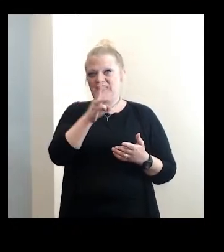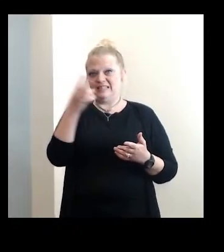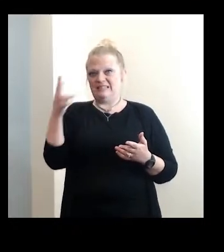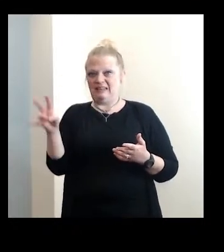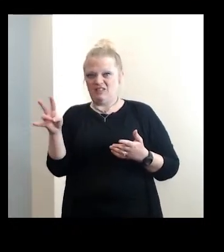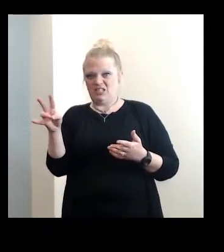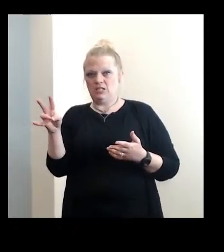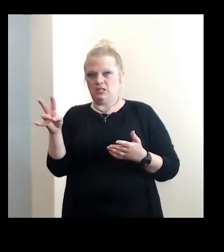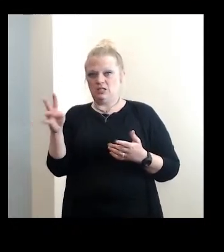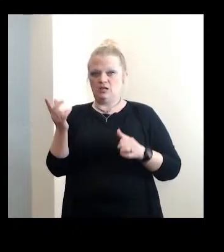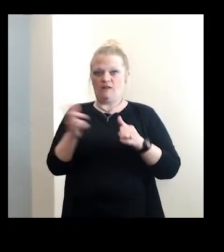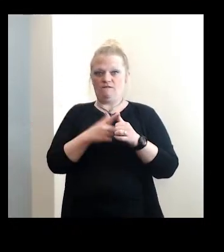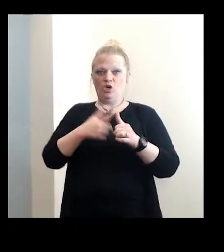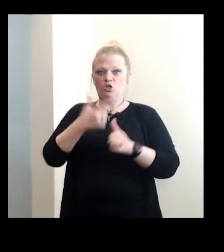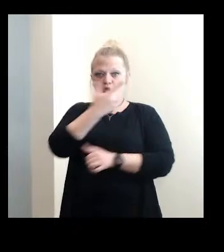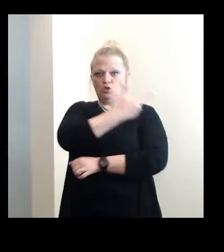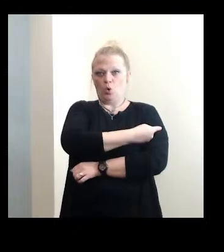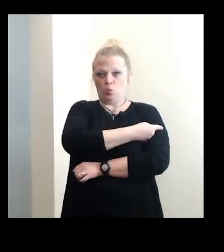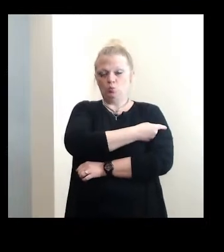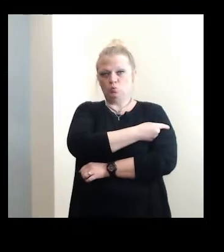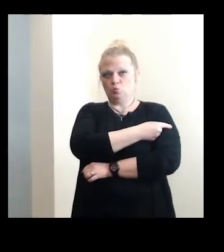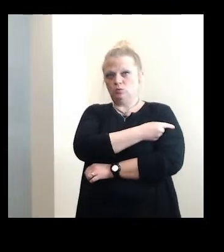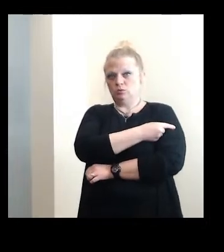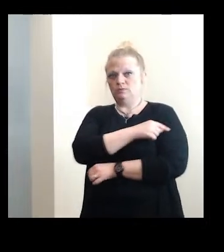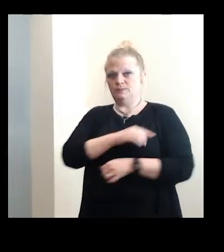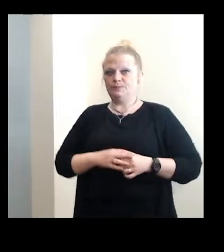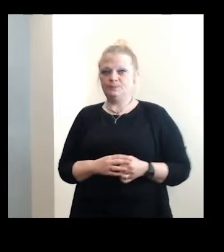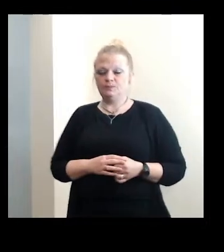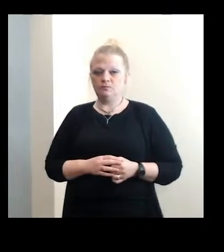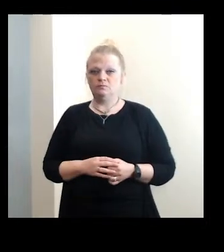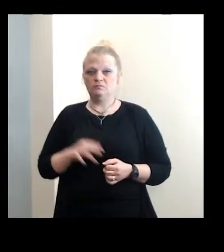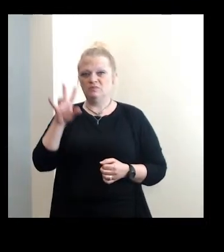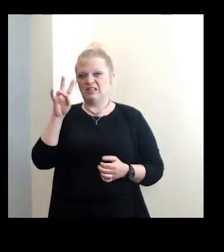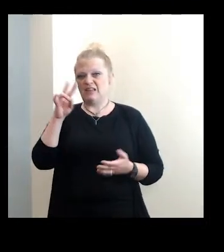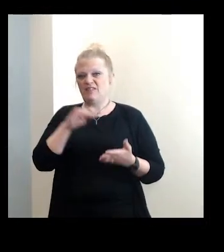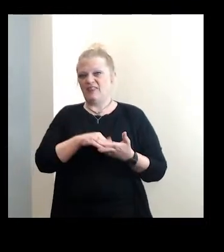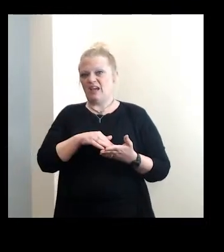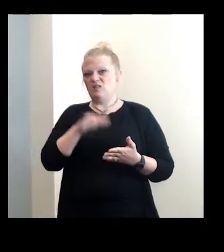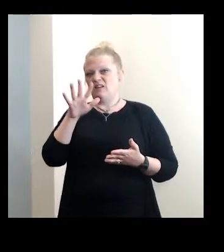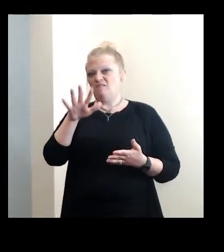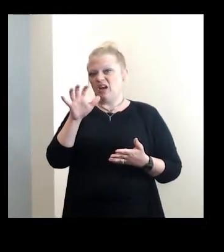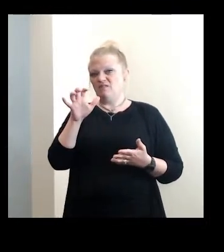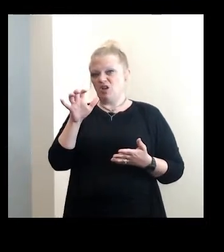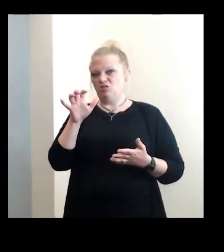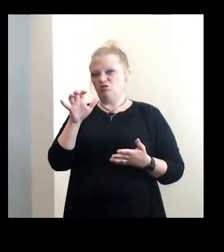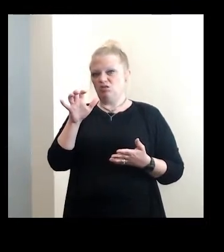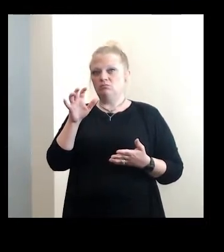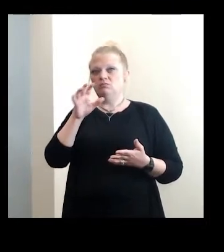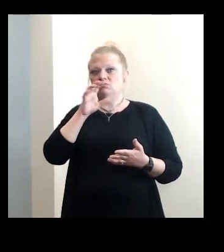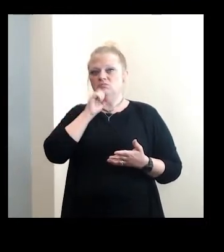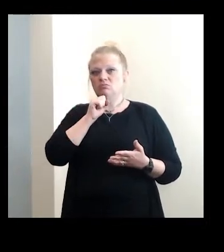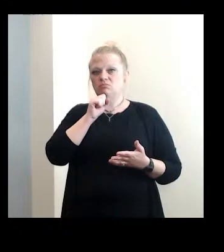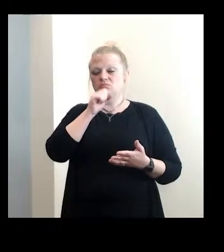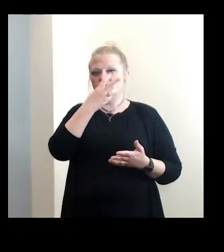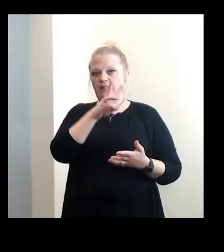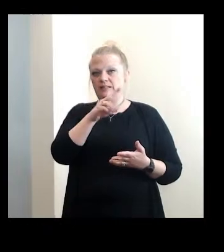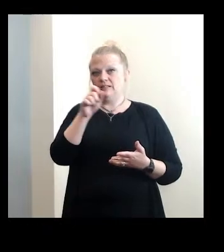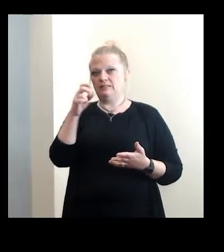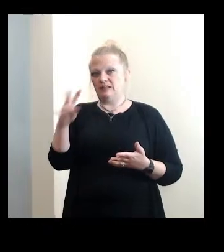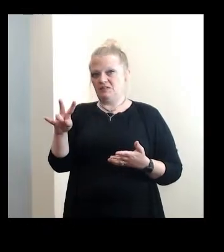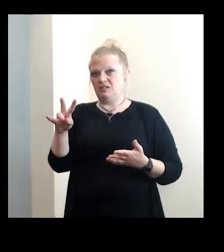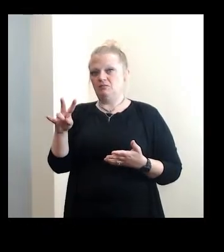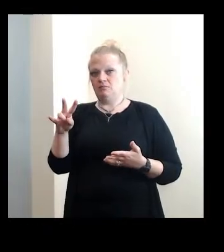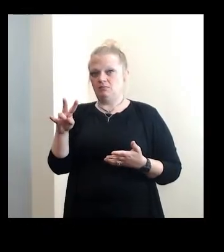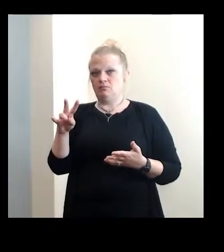have had their first dose of COVID-19 vaccine. So that's about 7,500 16 to 17-year-olds. So we have